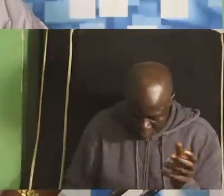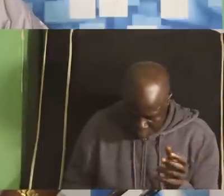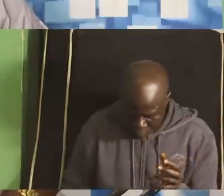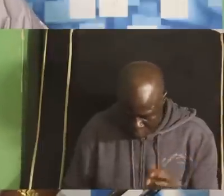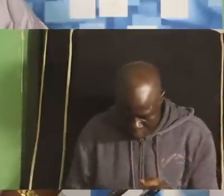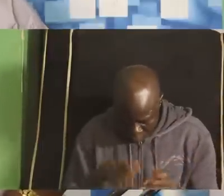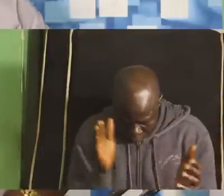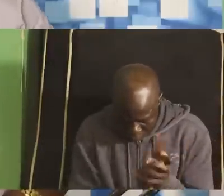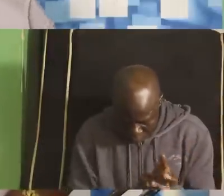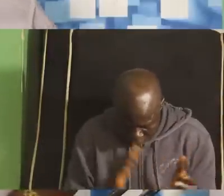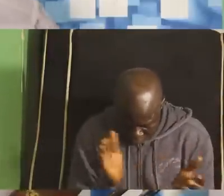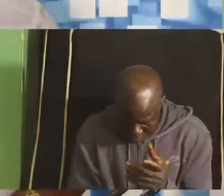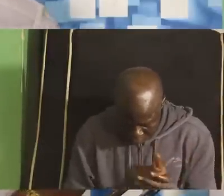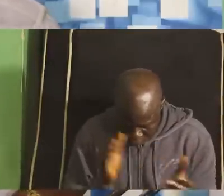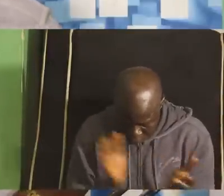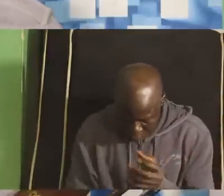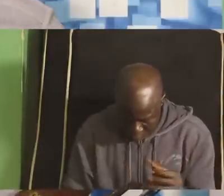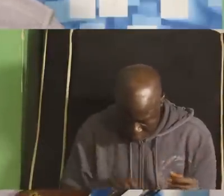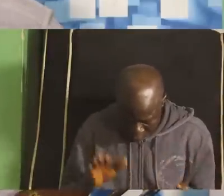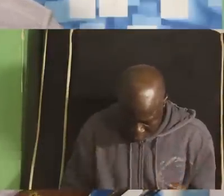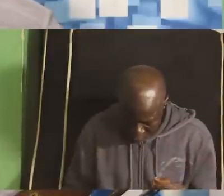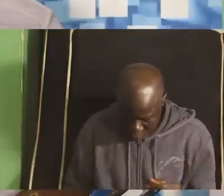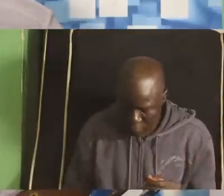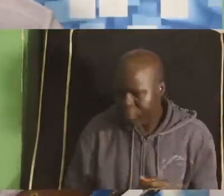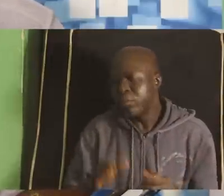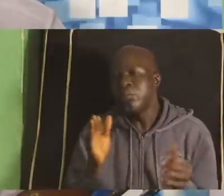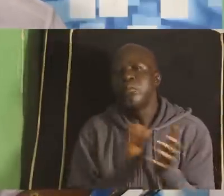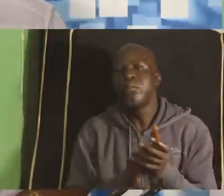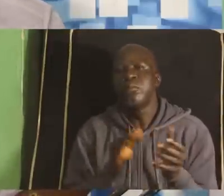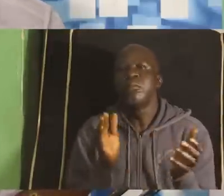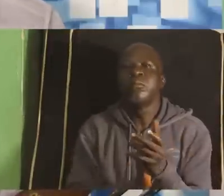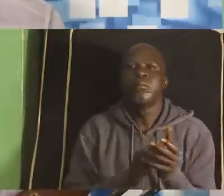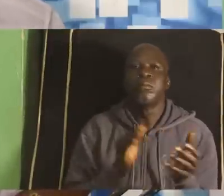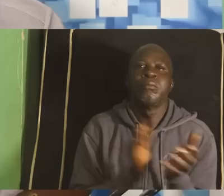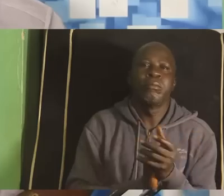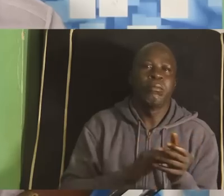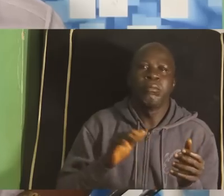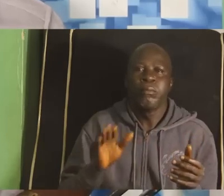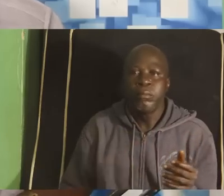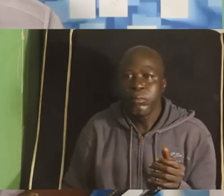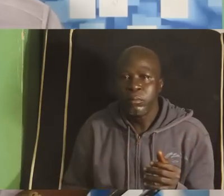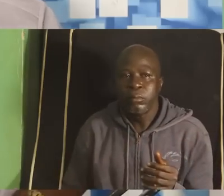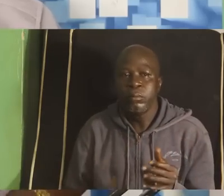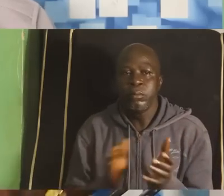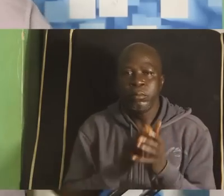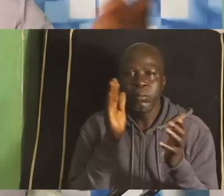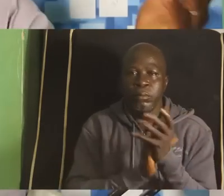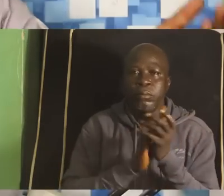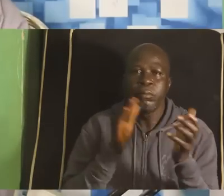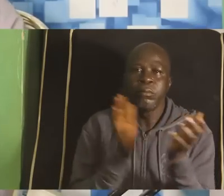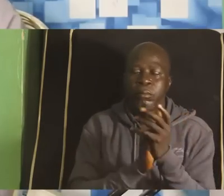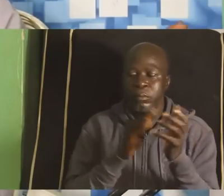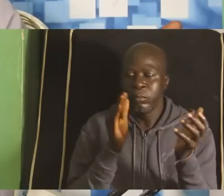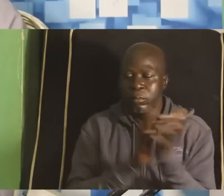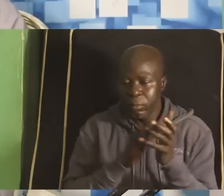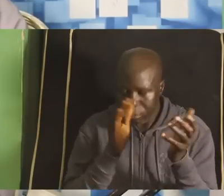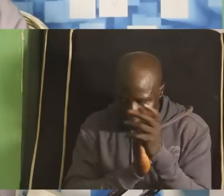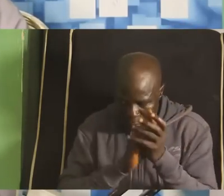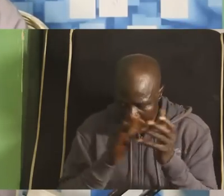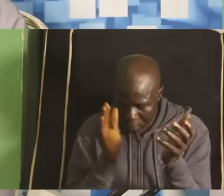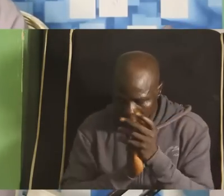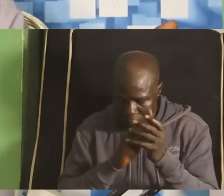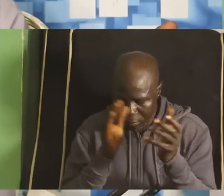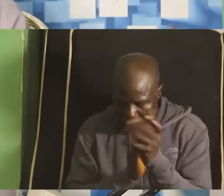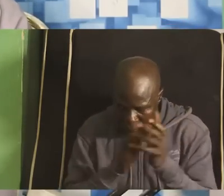wa Hey Ijoba onu lo fe ni Eni ba fe ko wa Eni ba fe ko